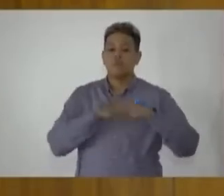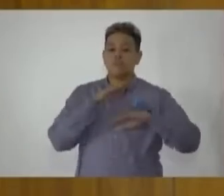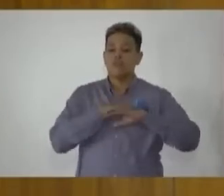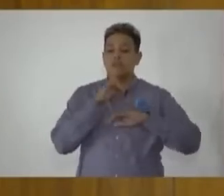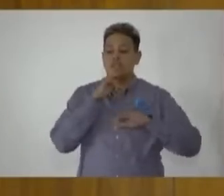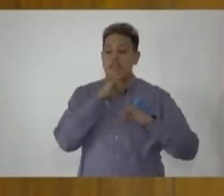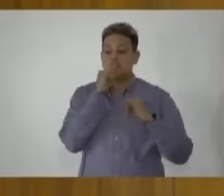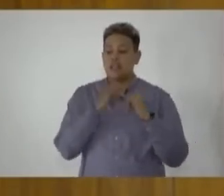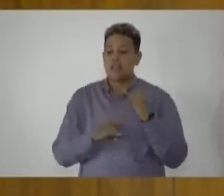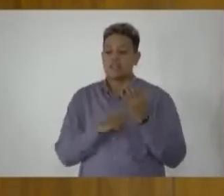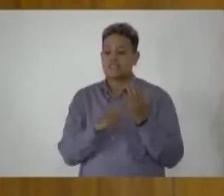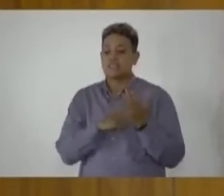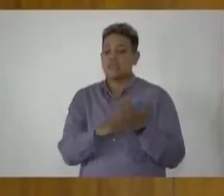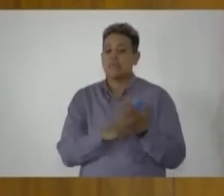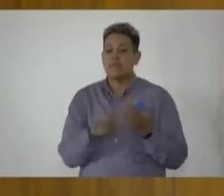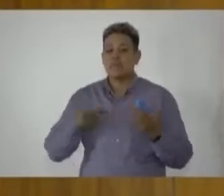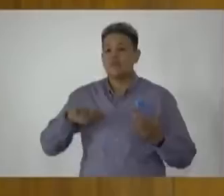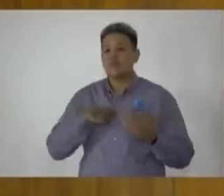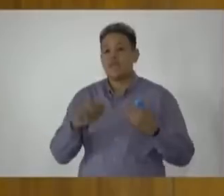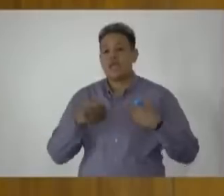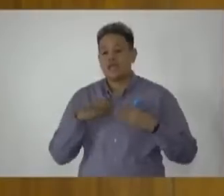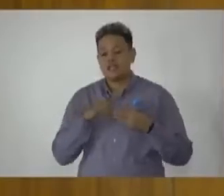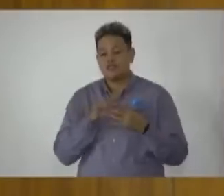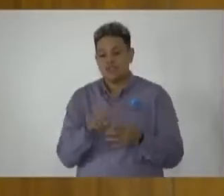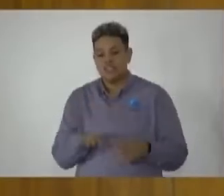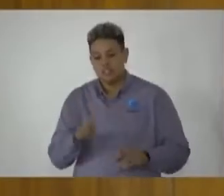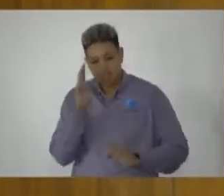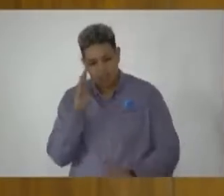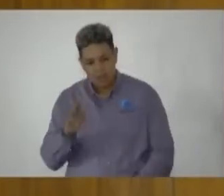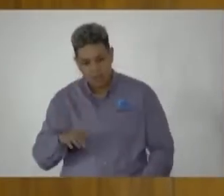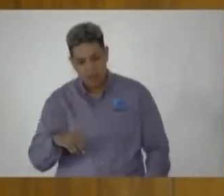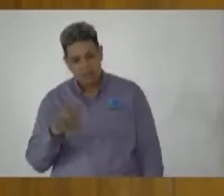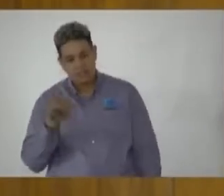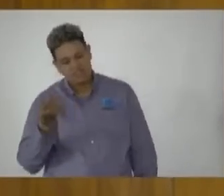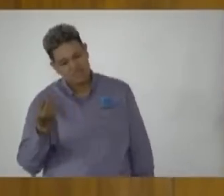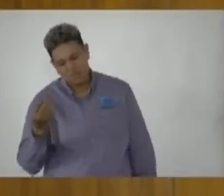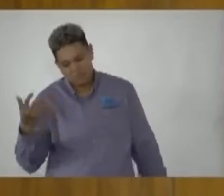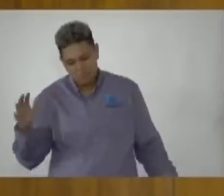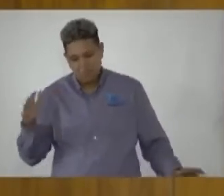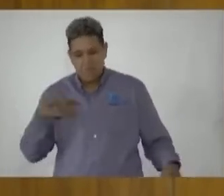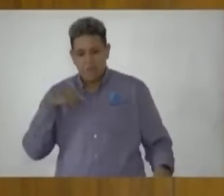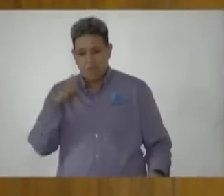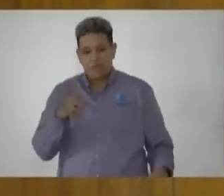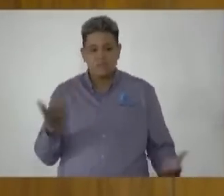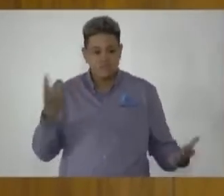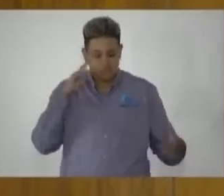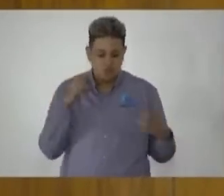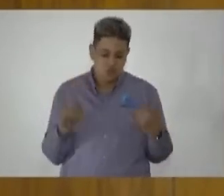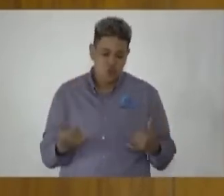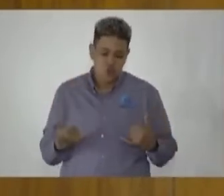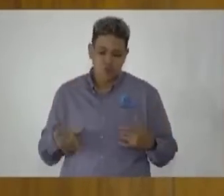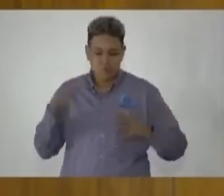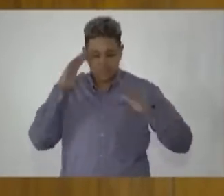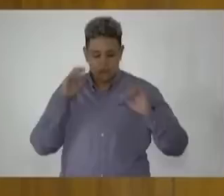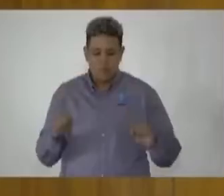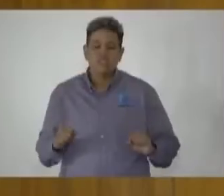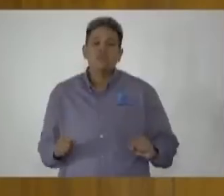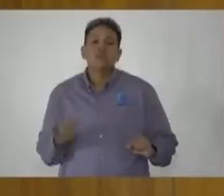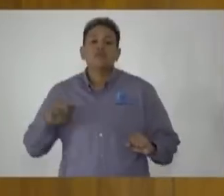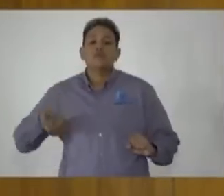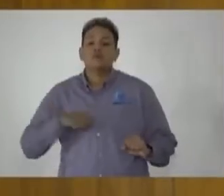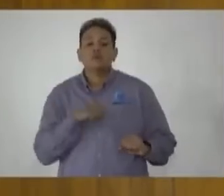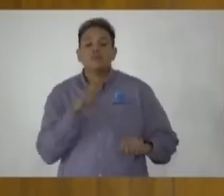last debate that we had in this honorable chamber. So that's all I'm asking for, Mr. President, that